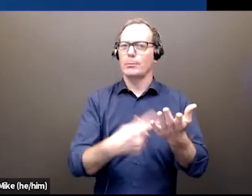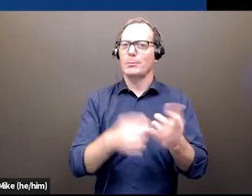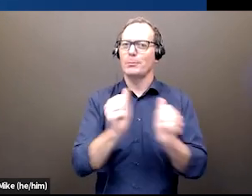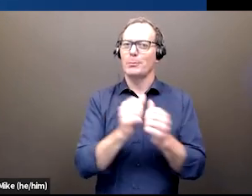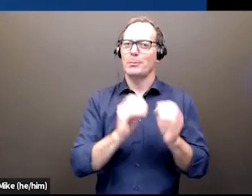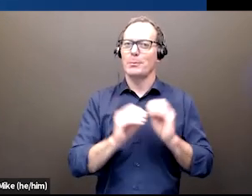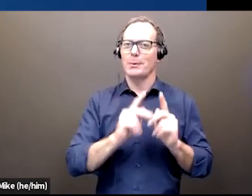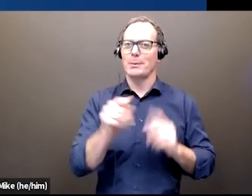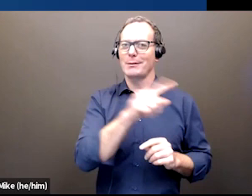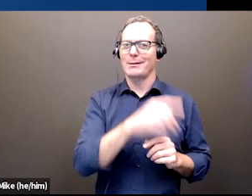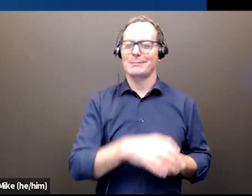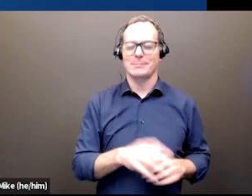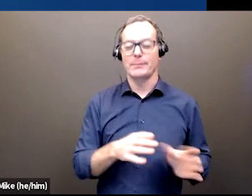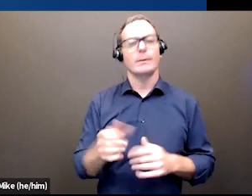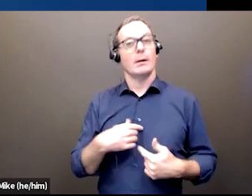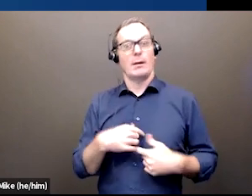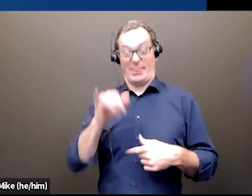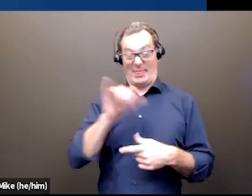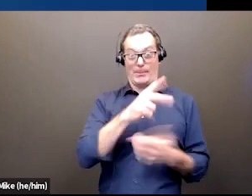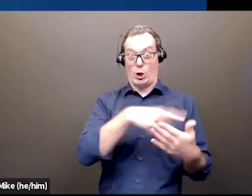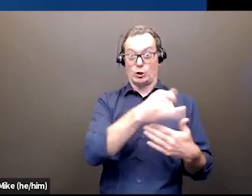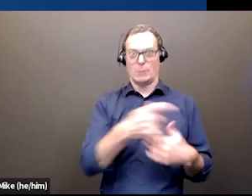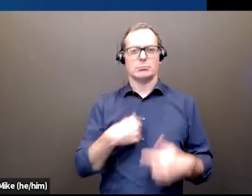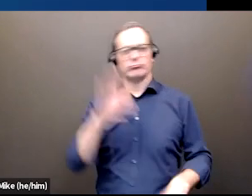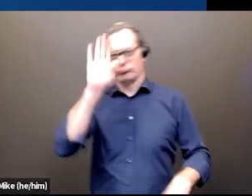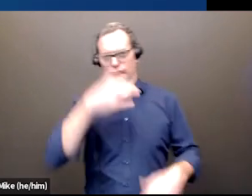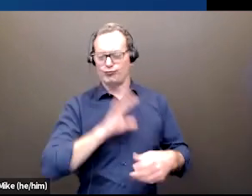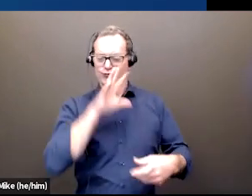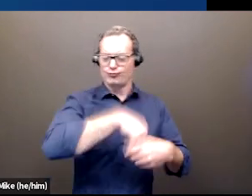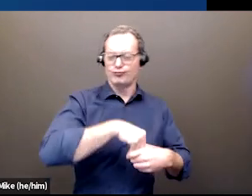with the union, and I have learned amazing advocacy skills.